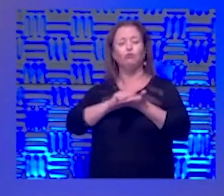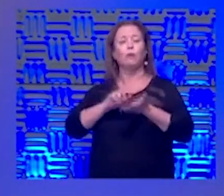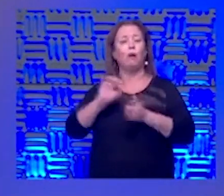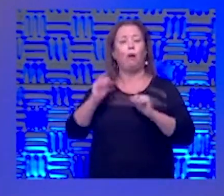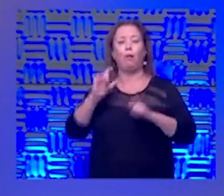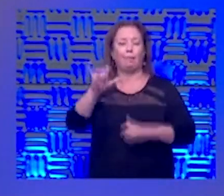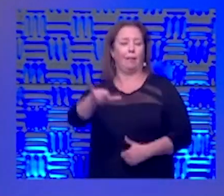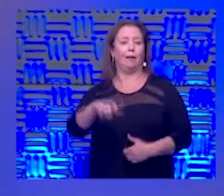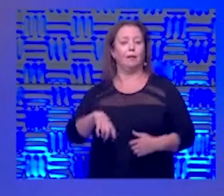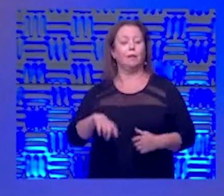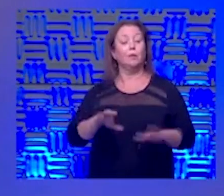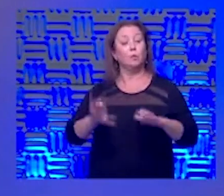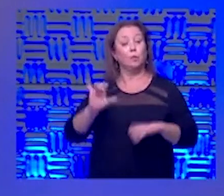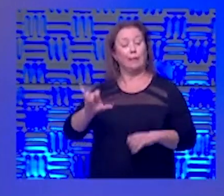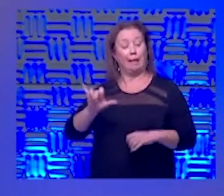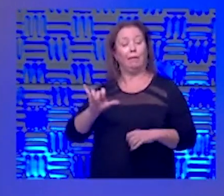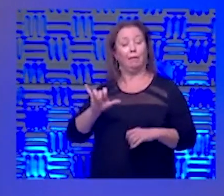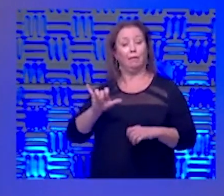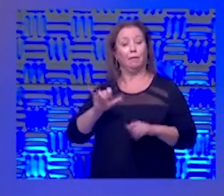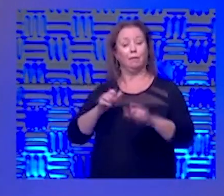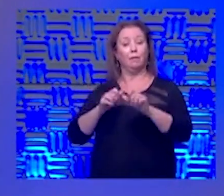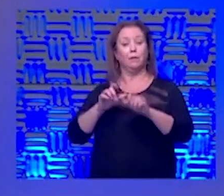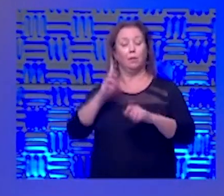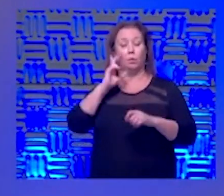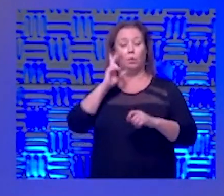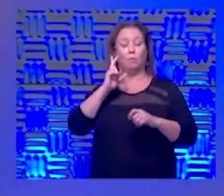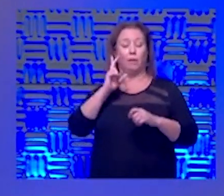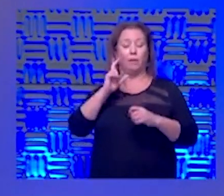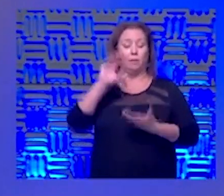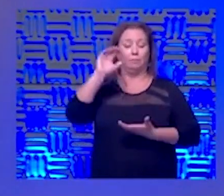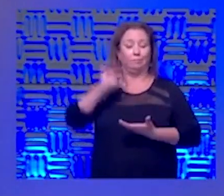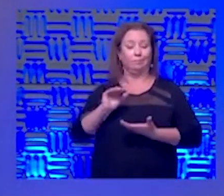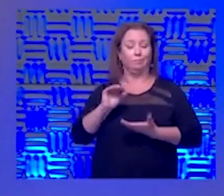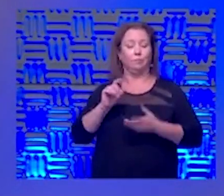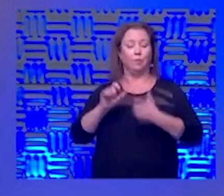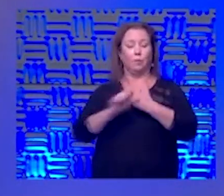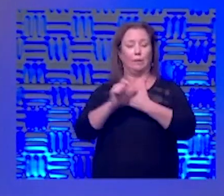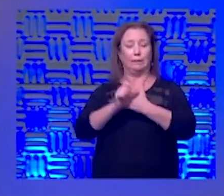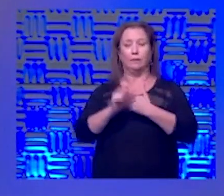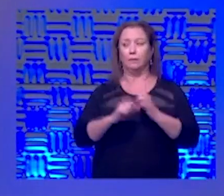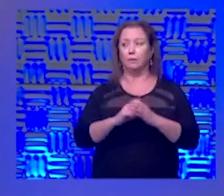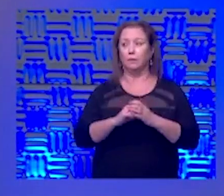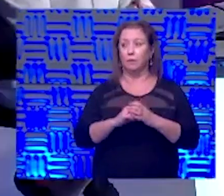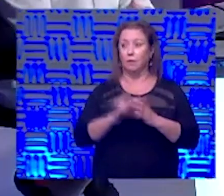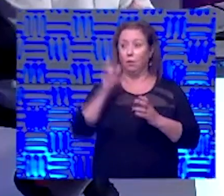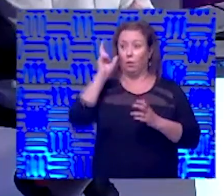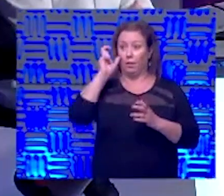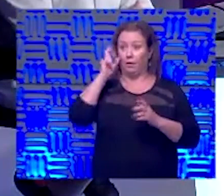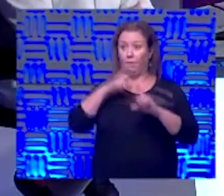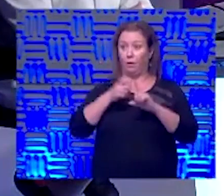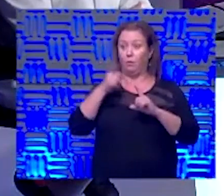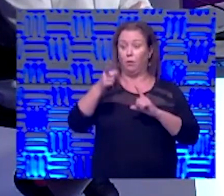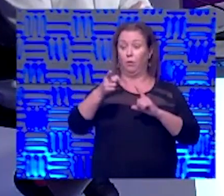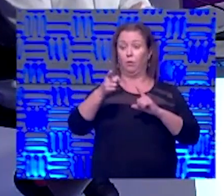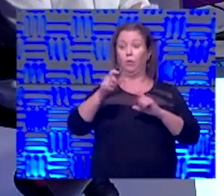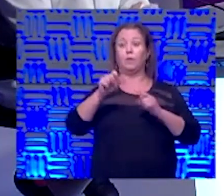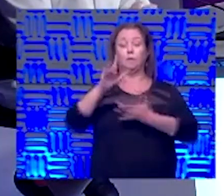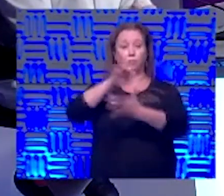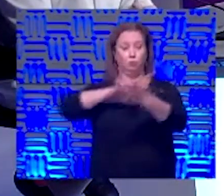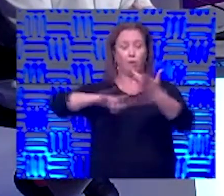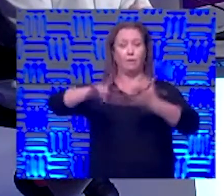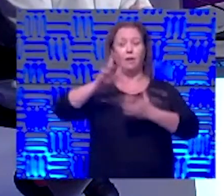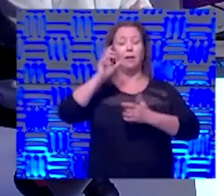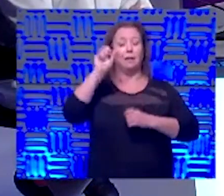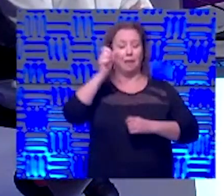And I think doing that, and by that way, we'll certainly be able to mitigate the risk as much as possible. So are we going to hear from you, Hawkeye, while you're doing some of these travels? I will be